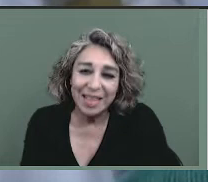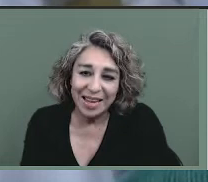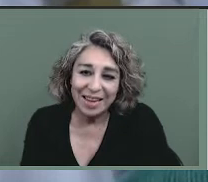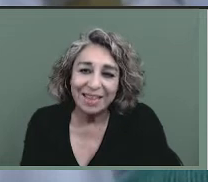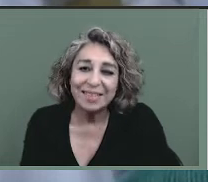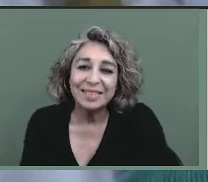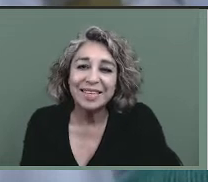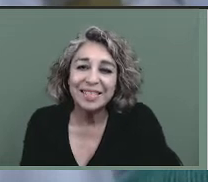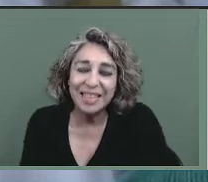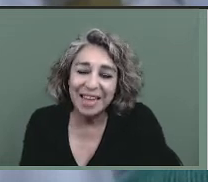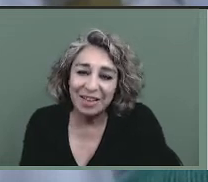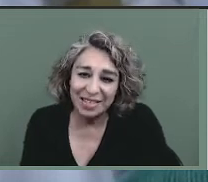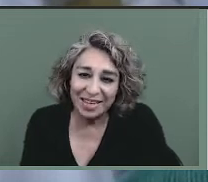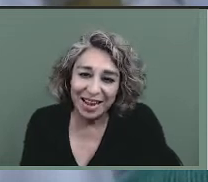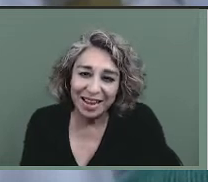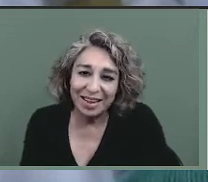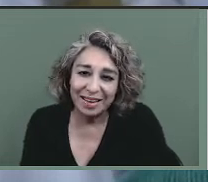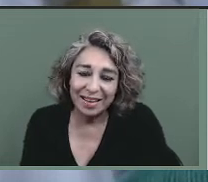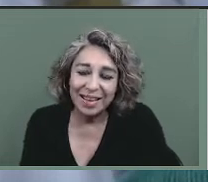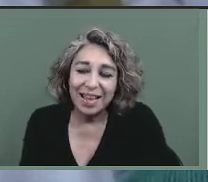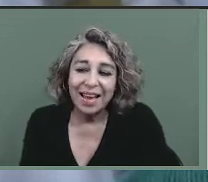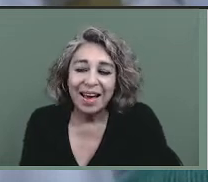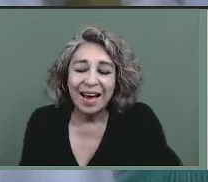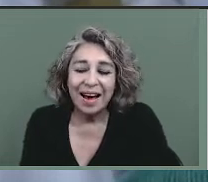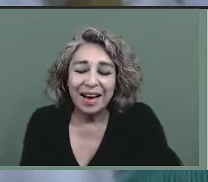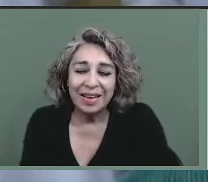single day, 16 hours a day.